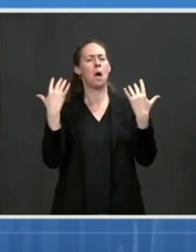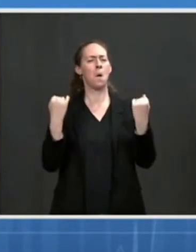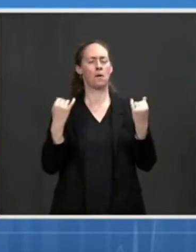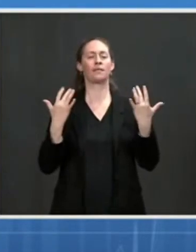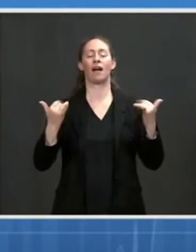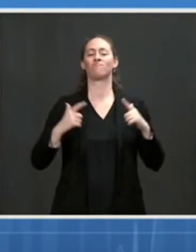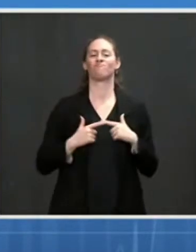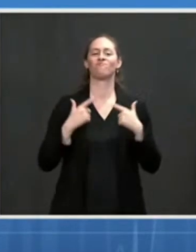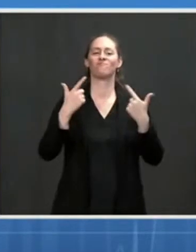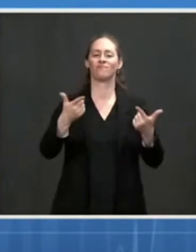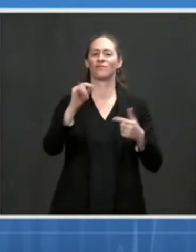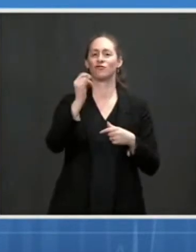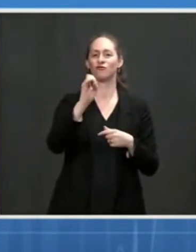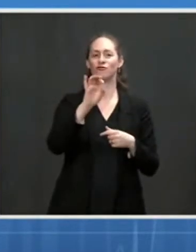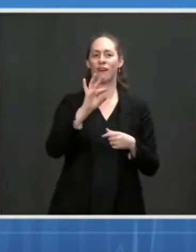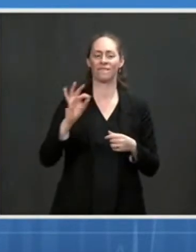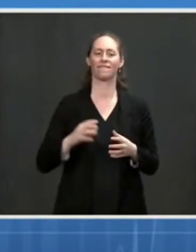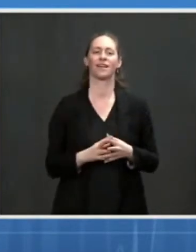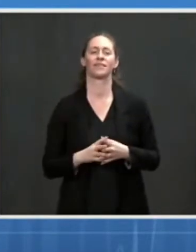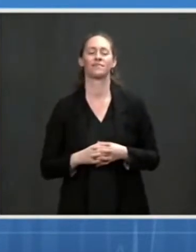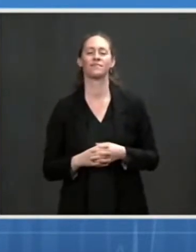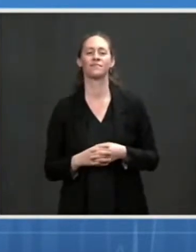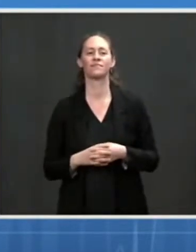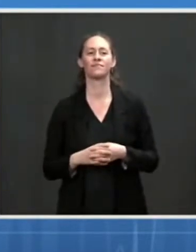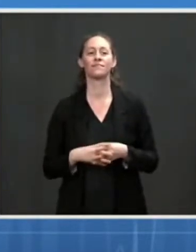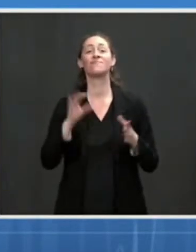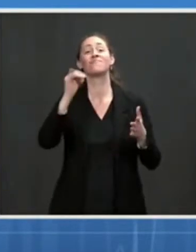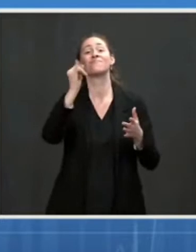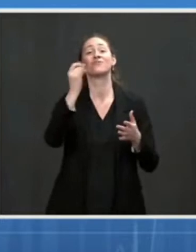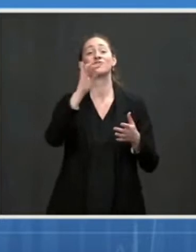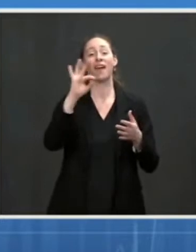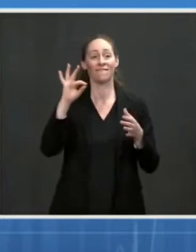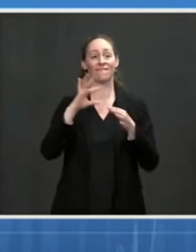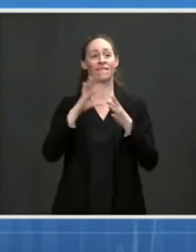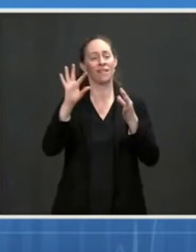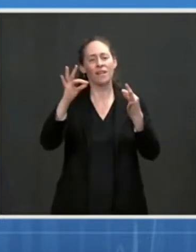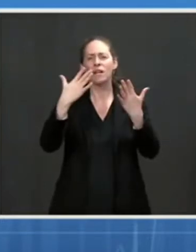Fauci. Thank you, Dr. Walensky. Let's go ahead and open it up for a few questions.